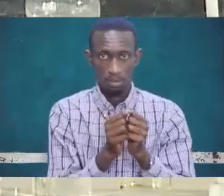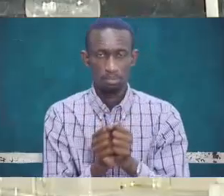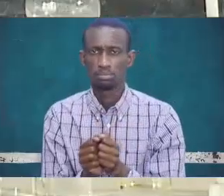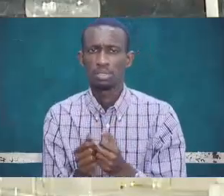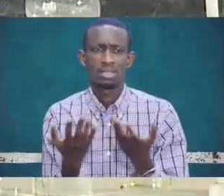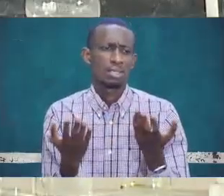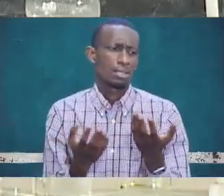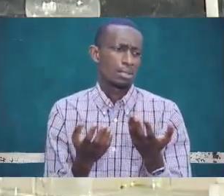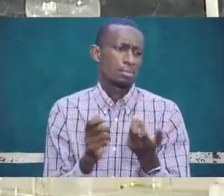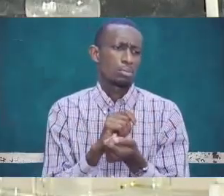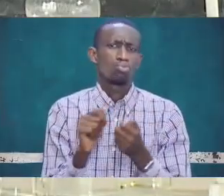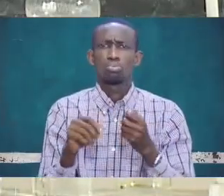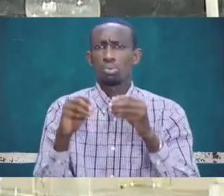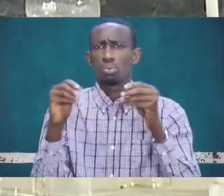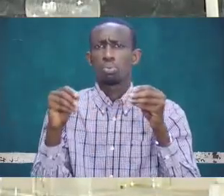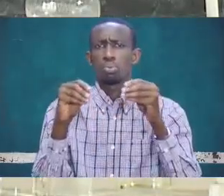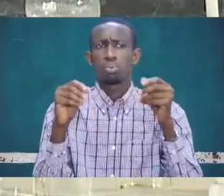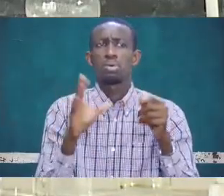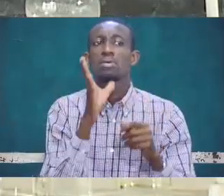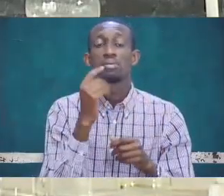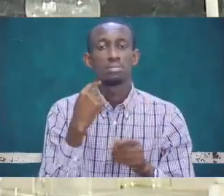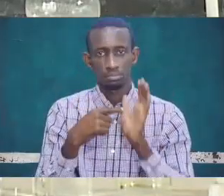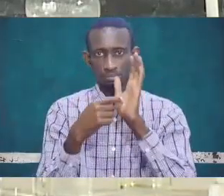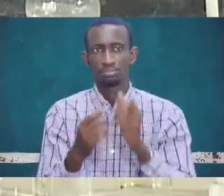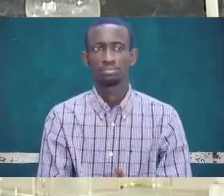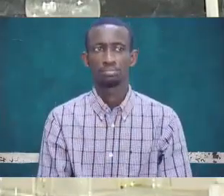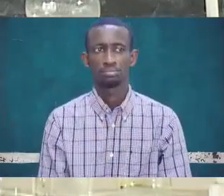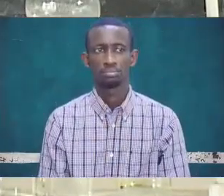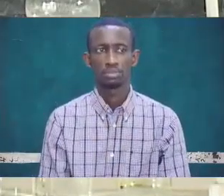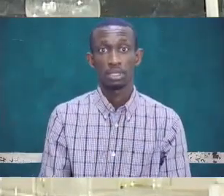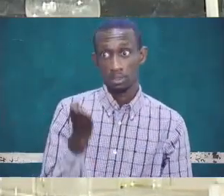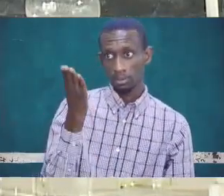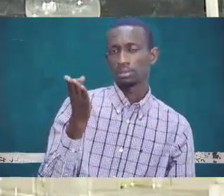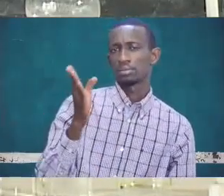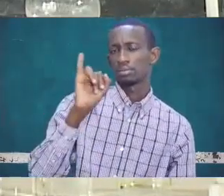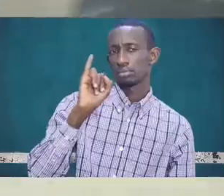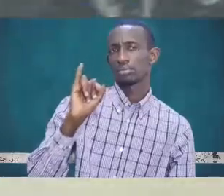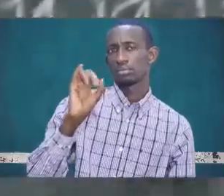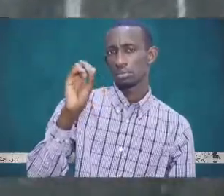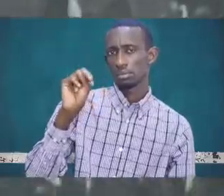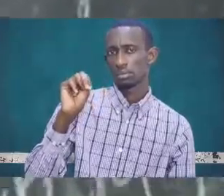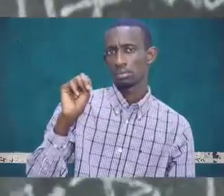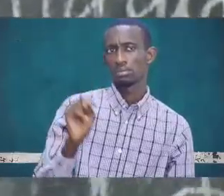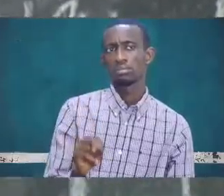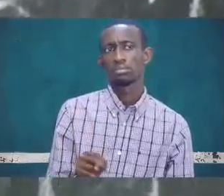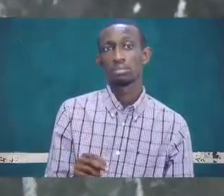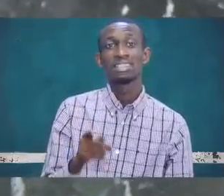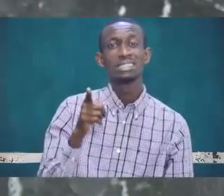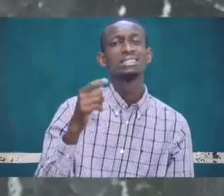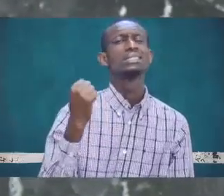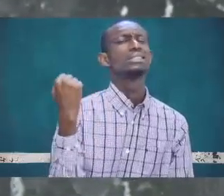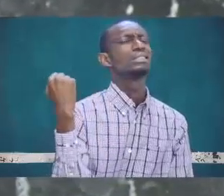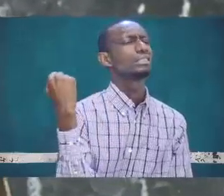powder. So I'm just giving an example. Let me just give an example. This is iron. Iron is